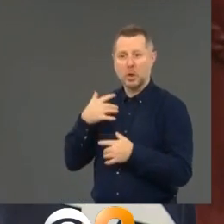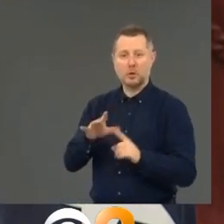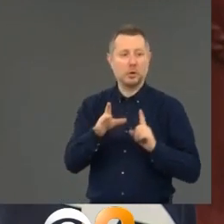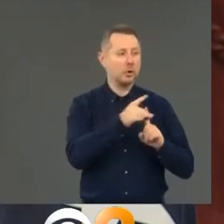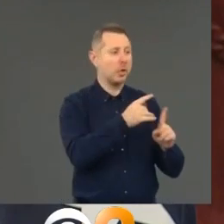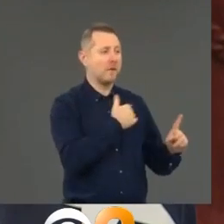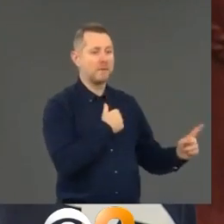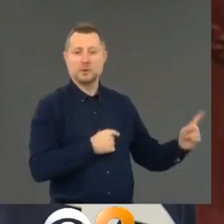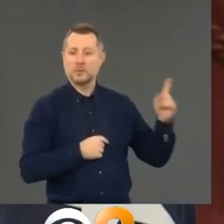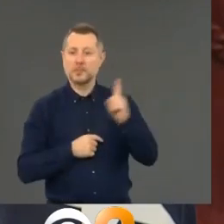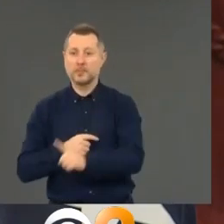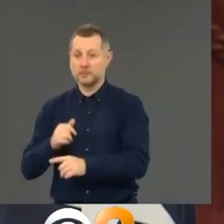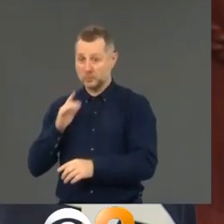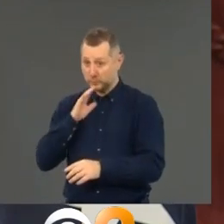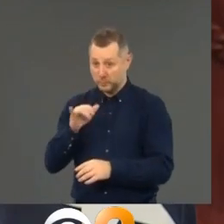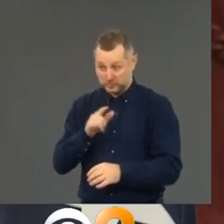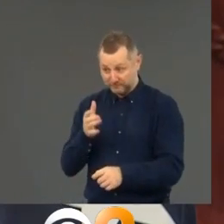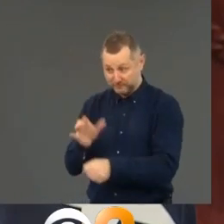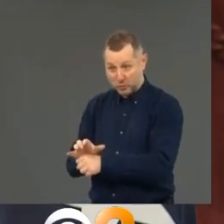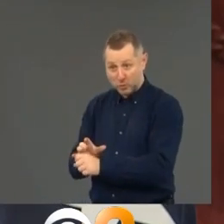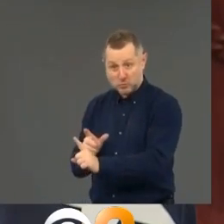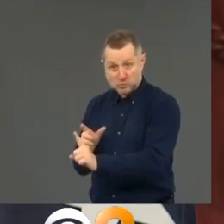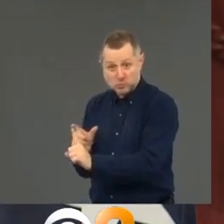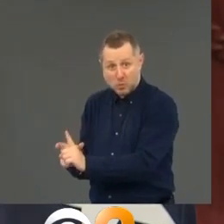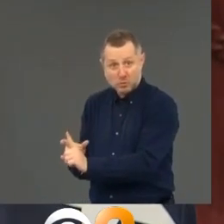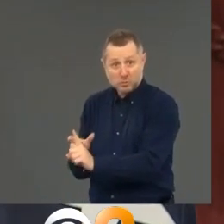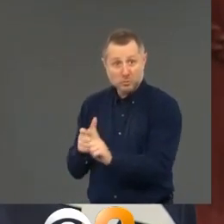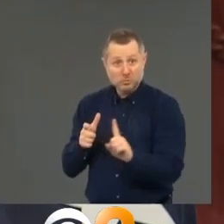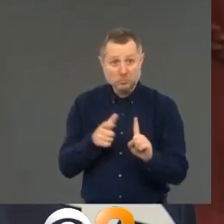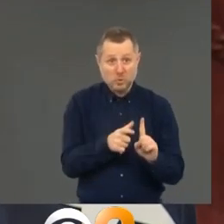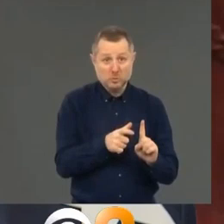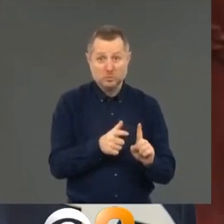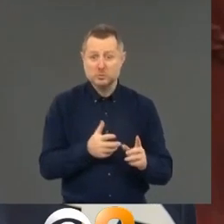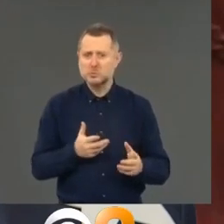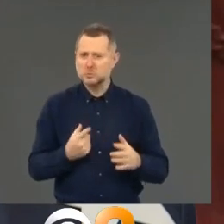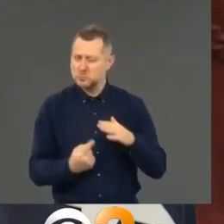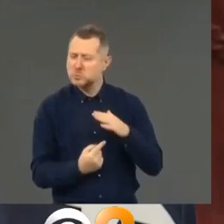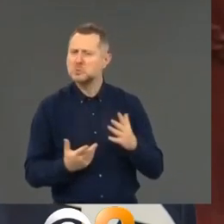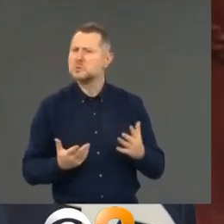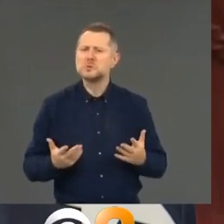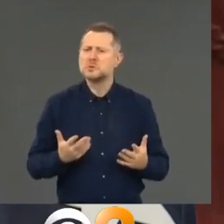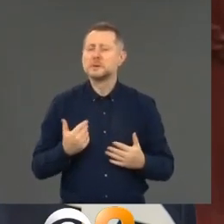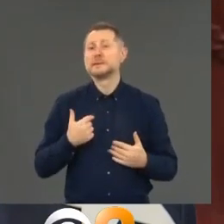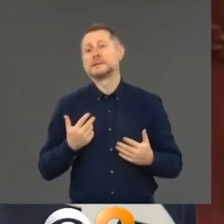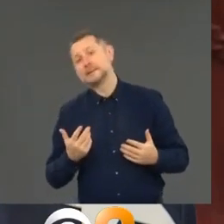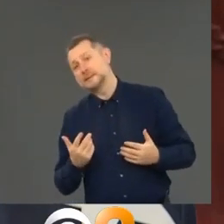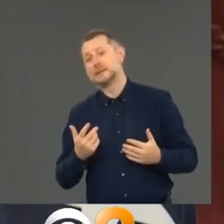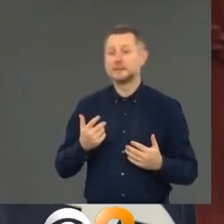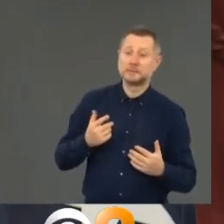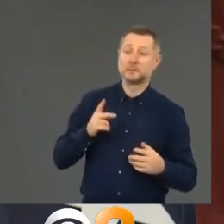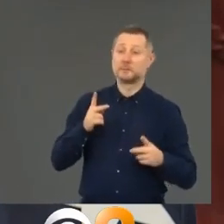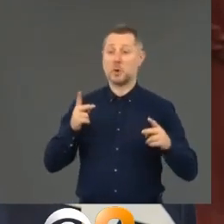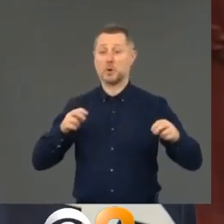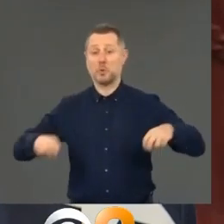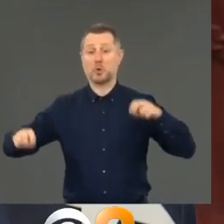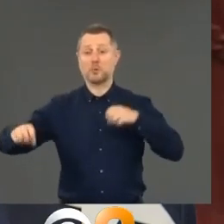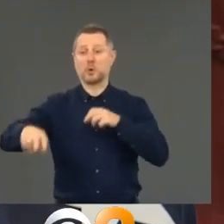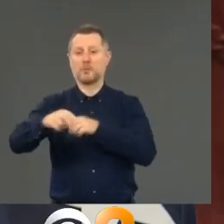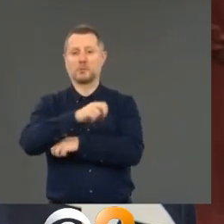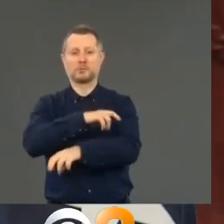here? I don't think, first, mobility is way down, right? You have